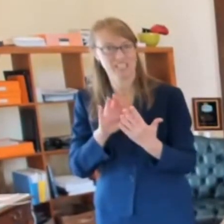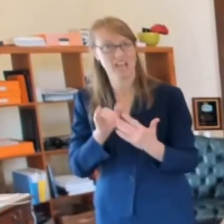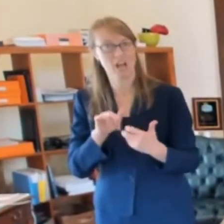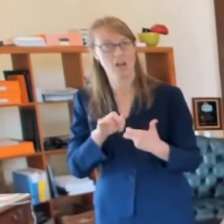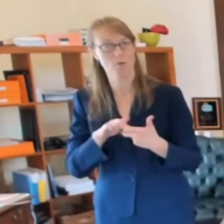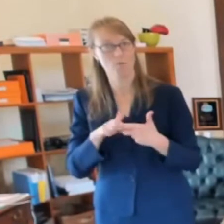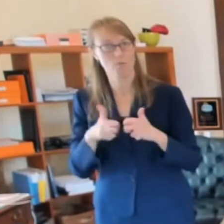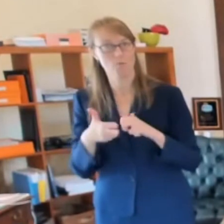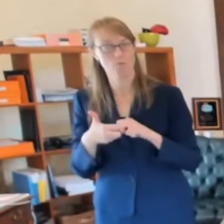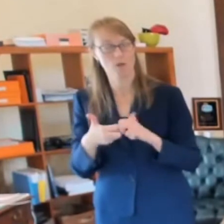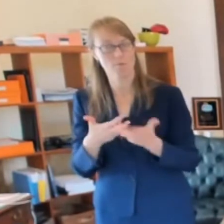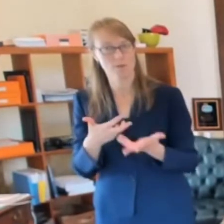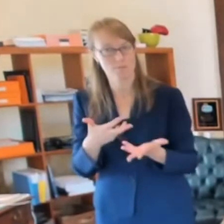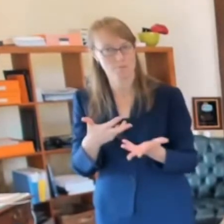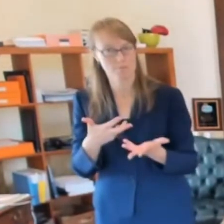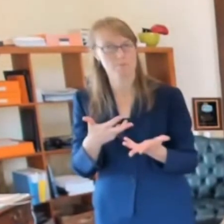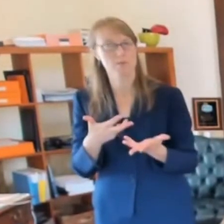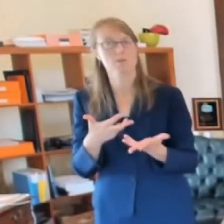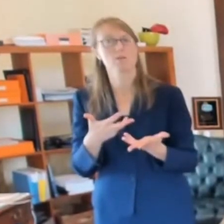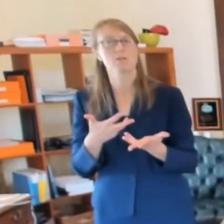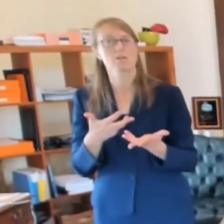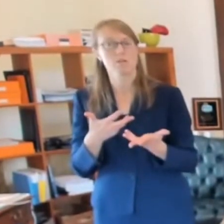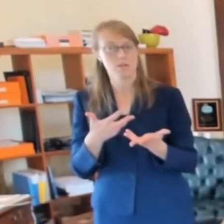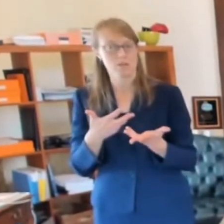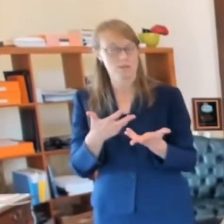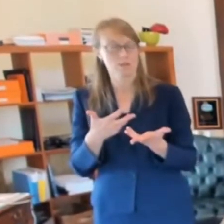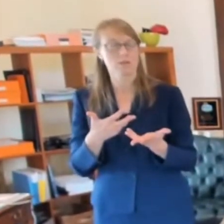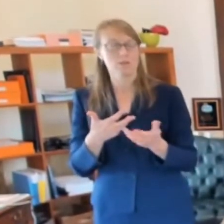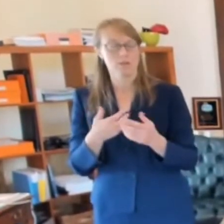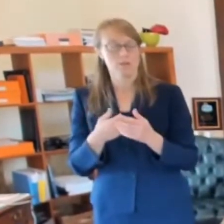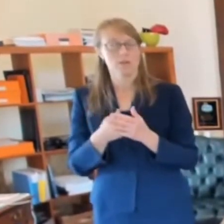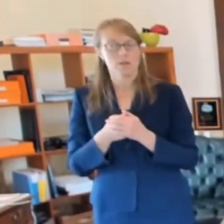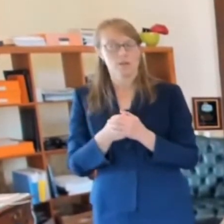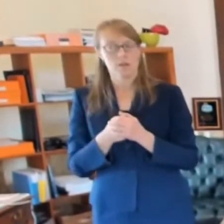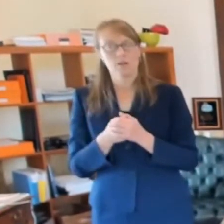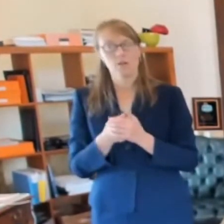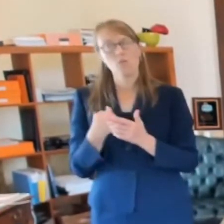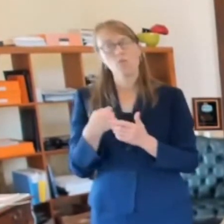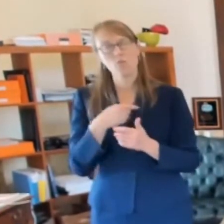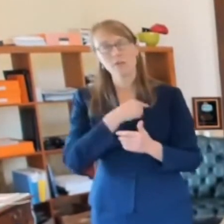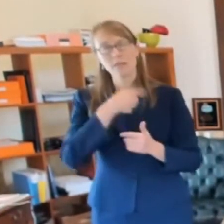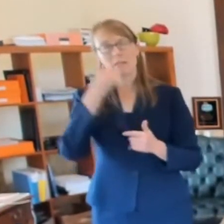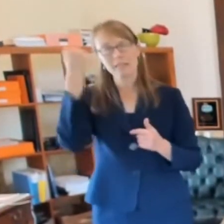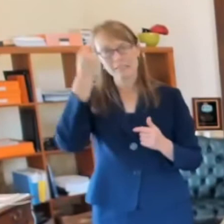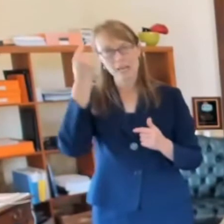consider some kind of a fine. We're hoping not to do that.